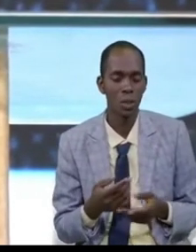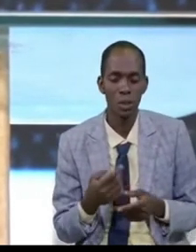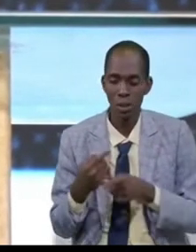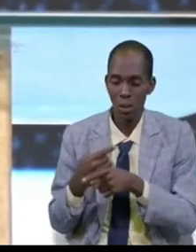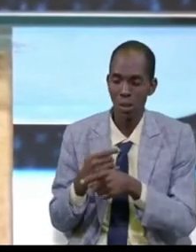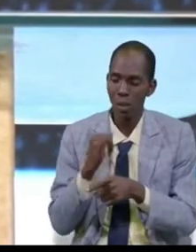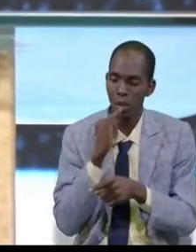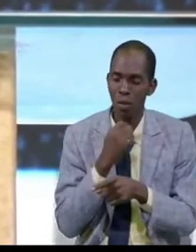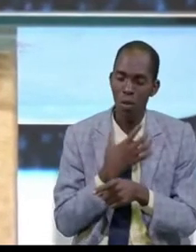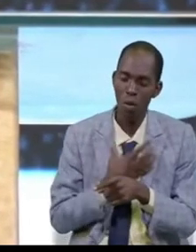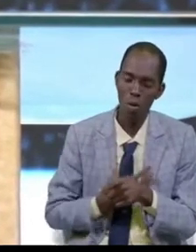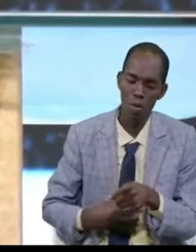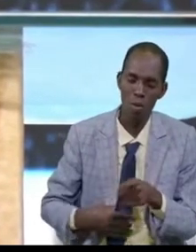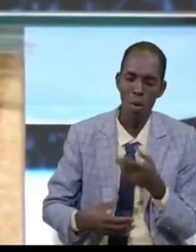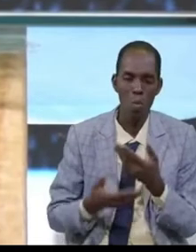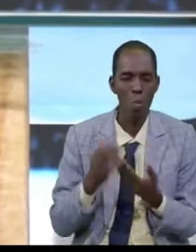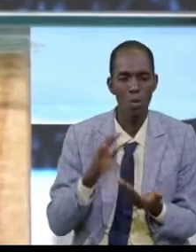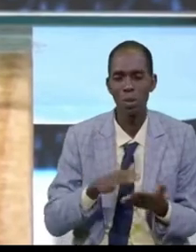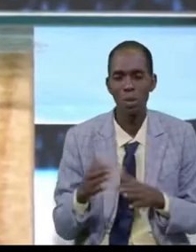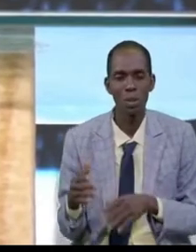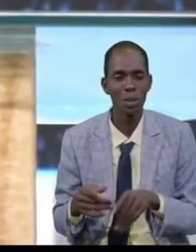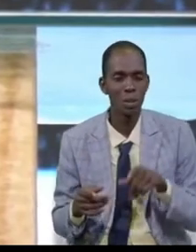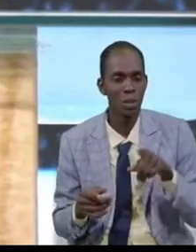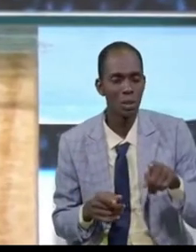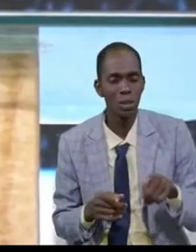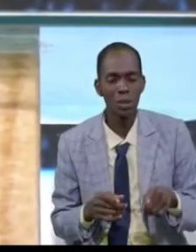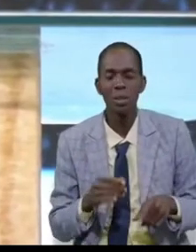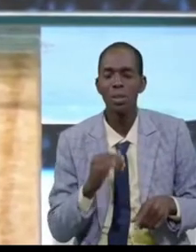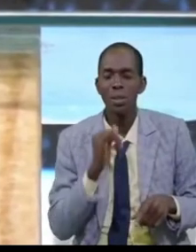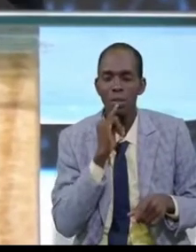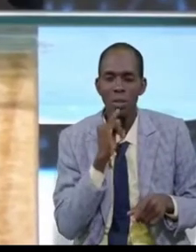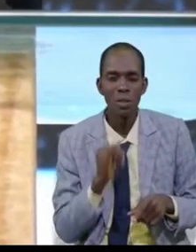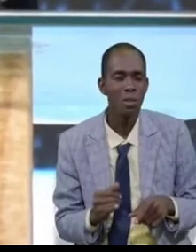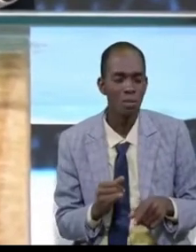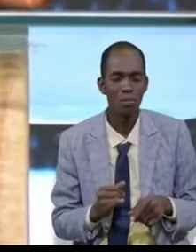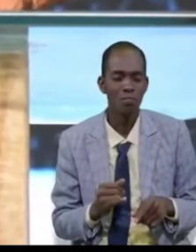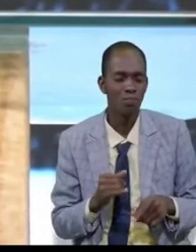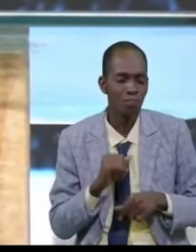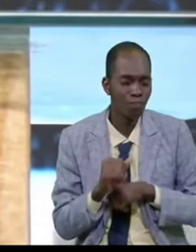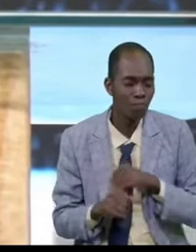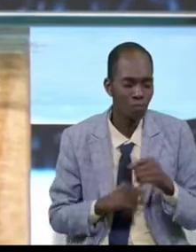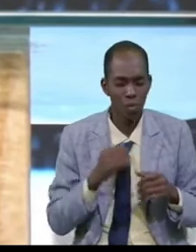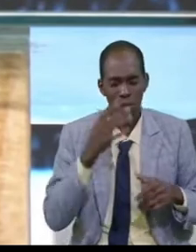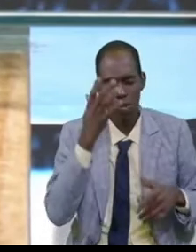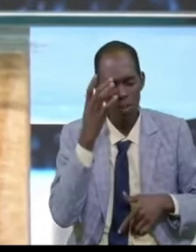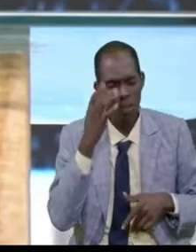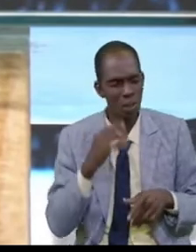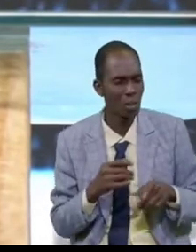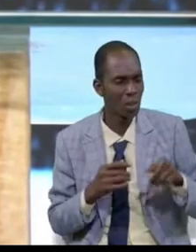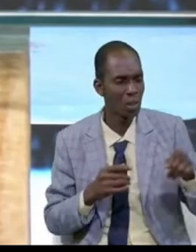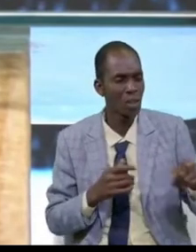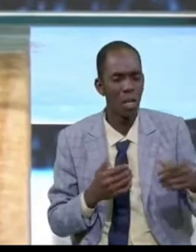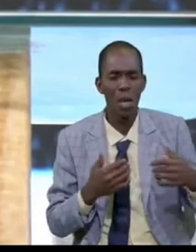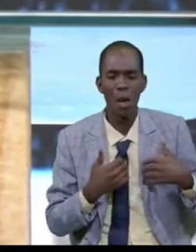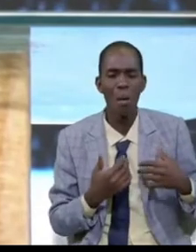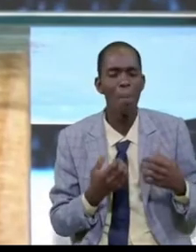hunger, this one is dying of pressure and burden, and the other one has more than enough. It says,